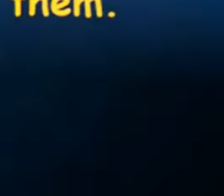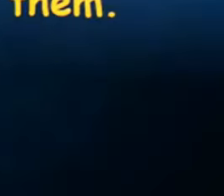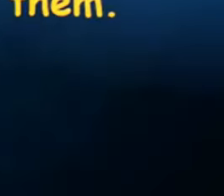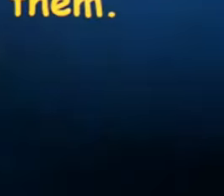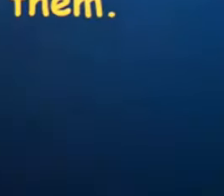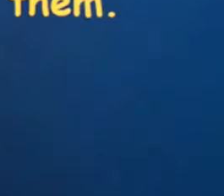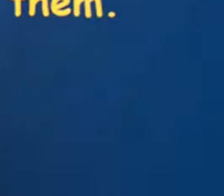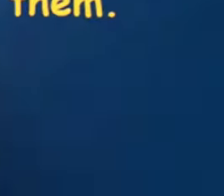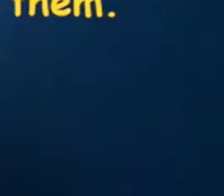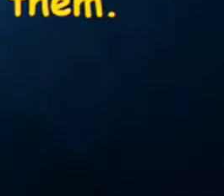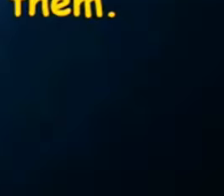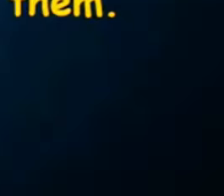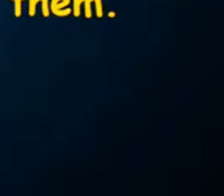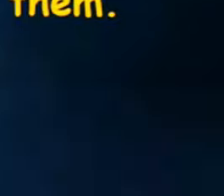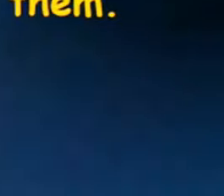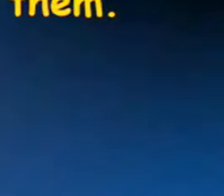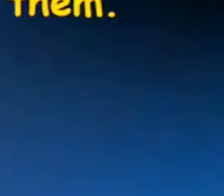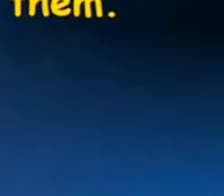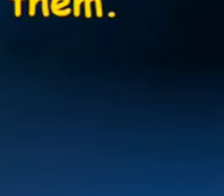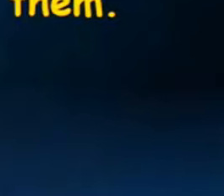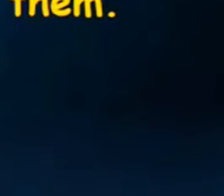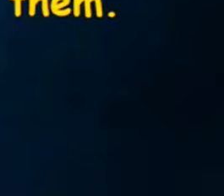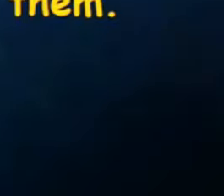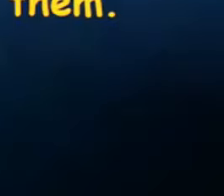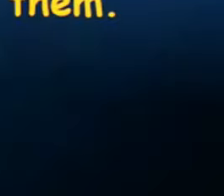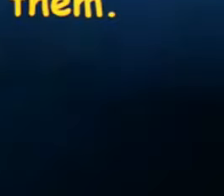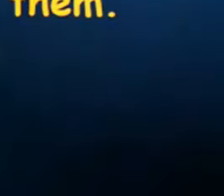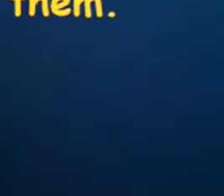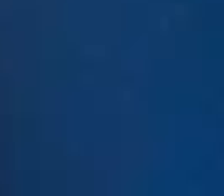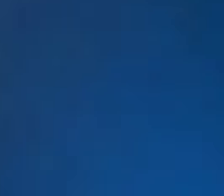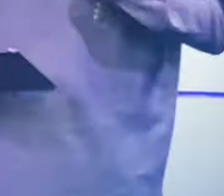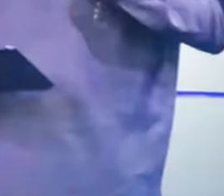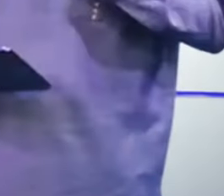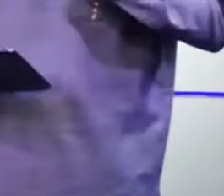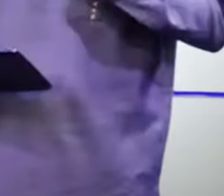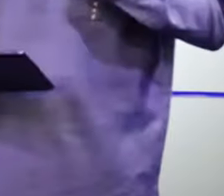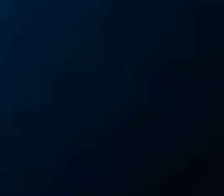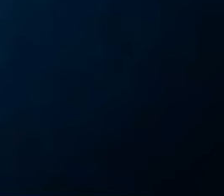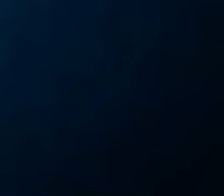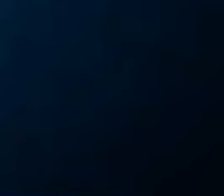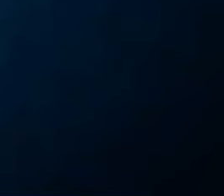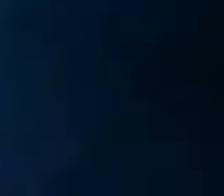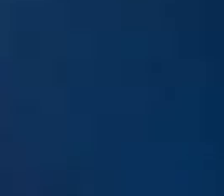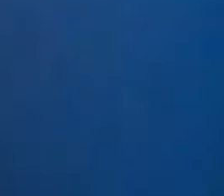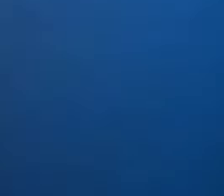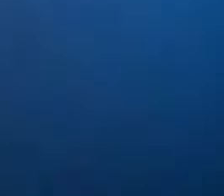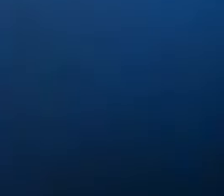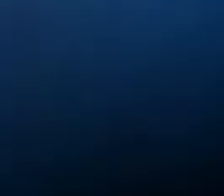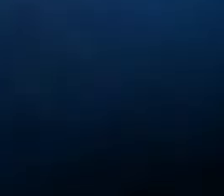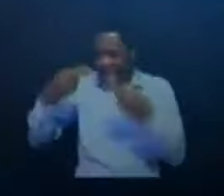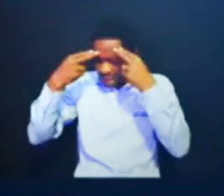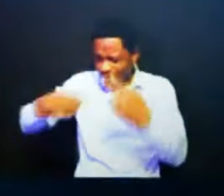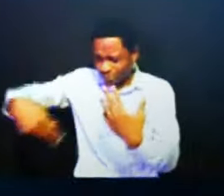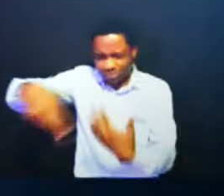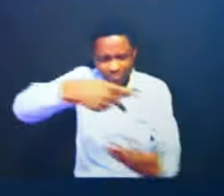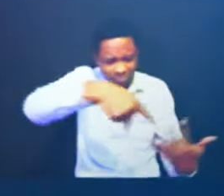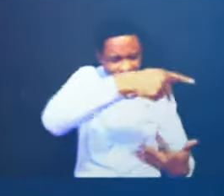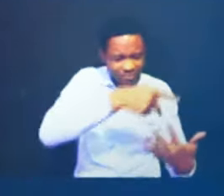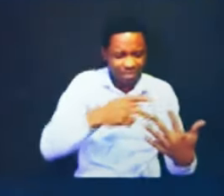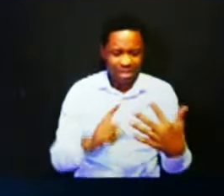See, don't let what is happening around you get into you and weigh